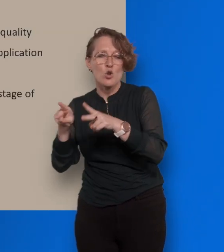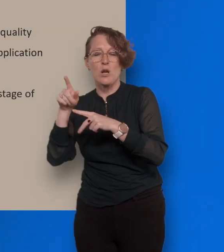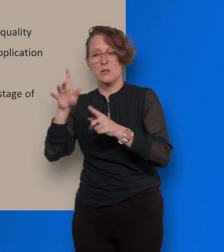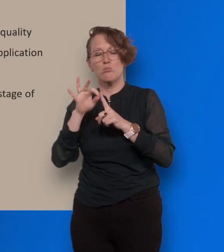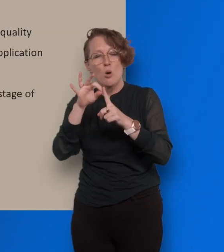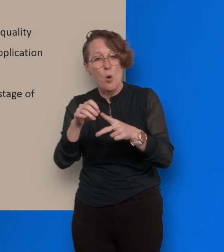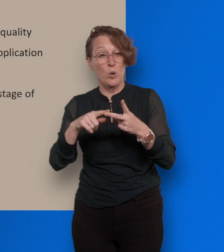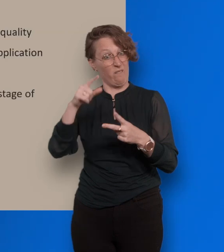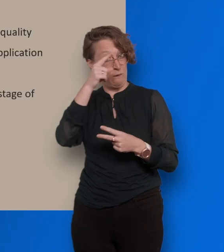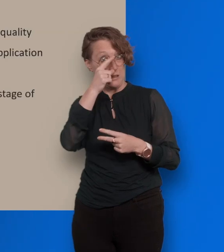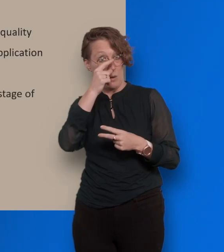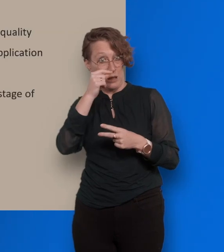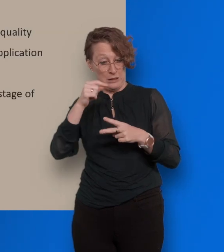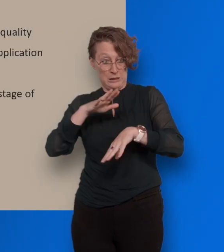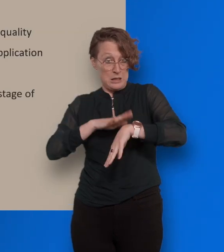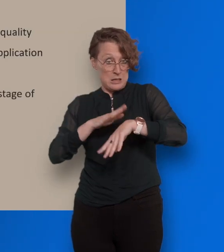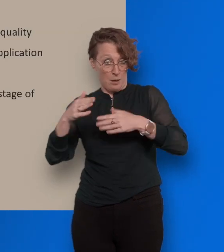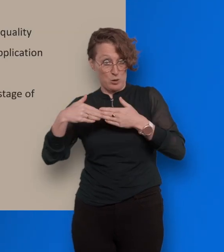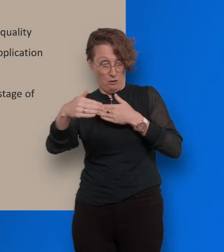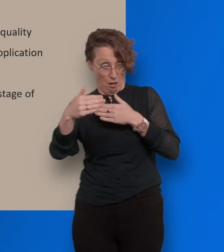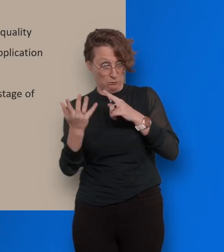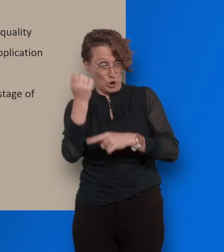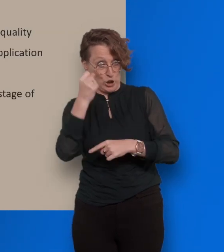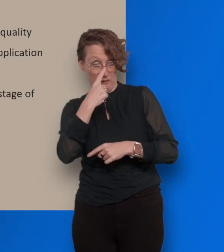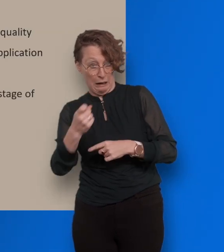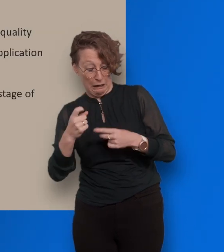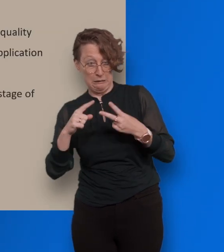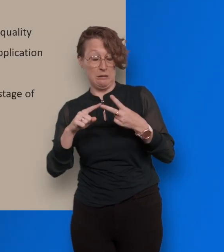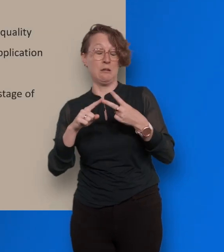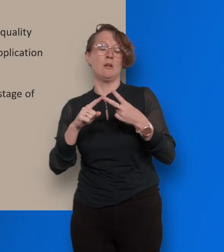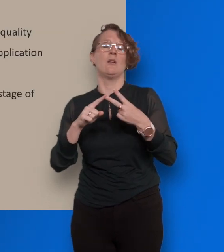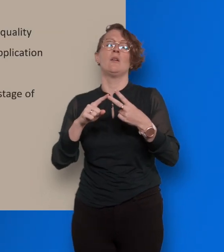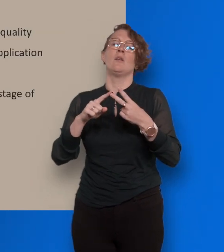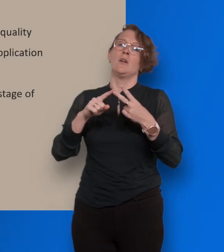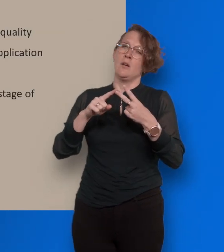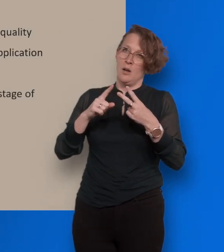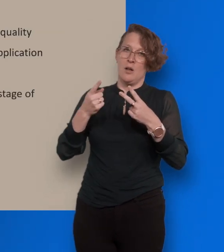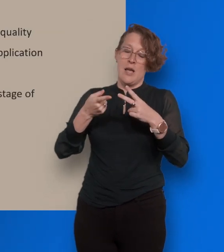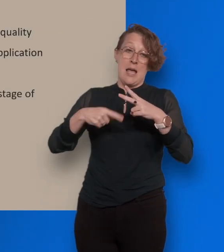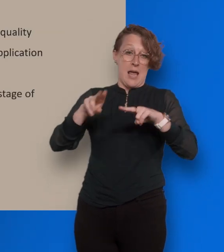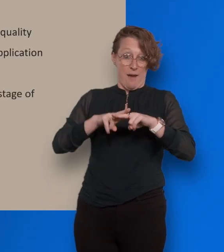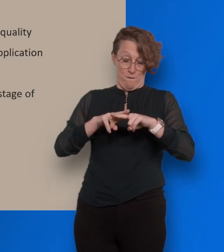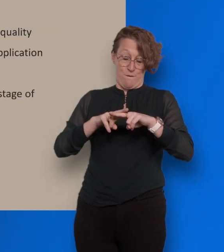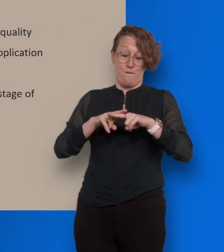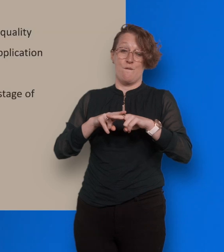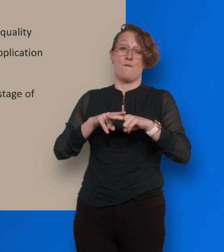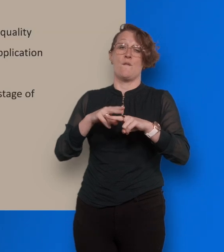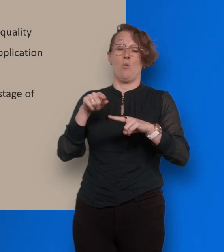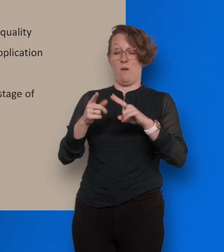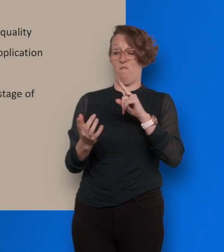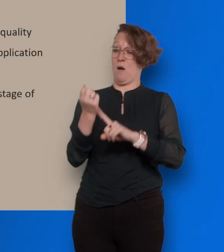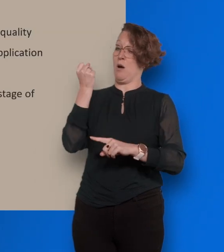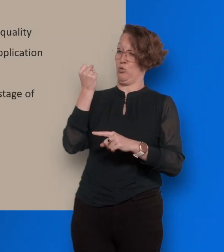the feasibility of its timescale, and so on. The approach that we